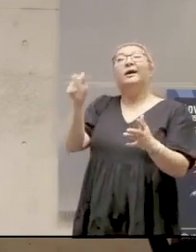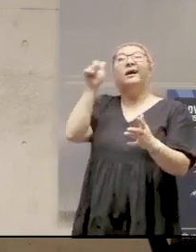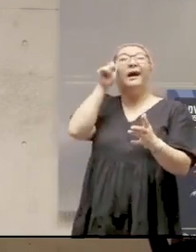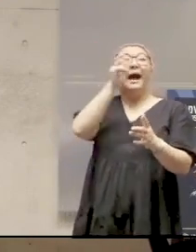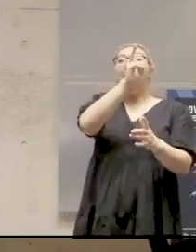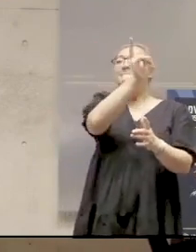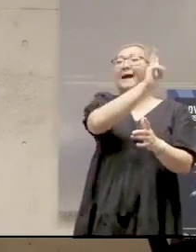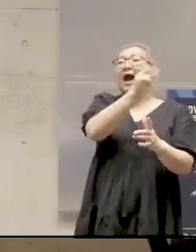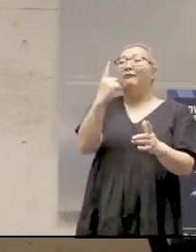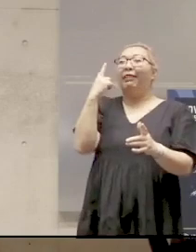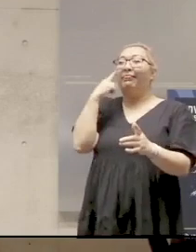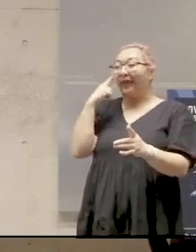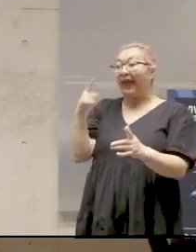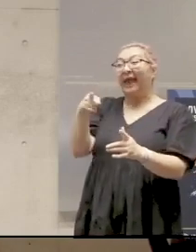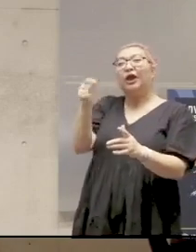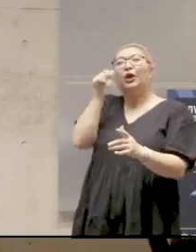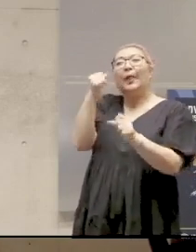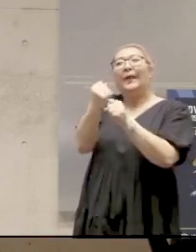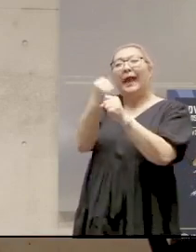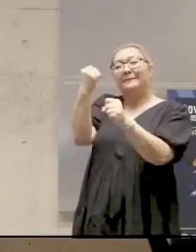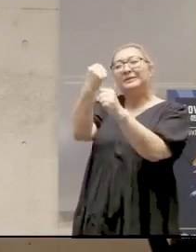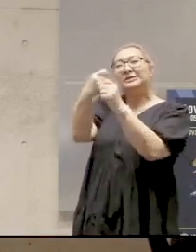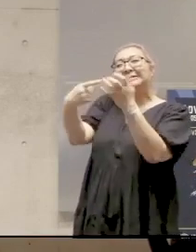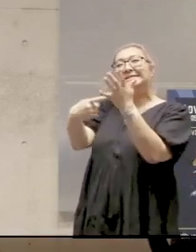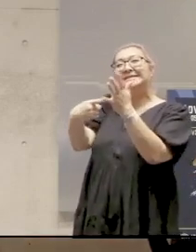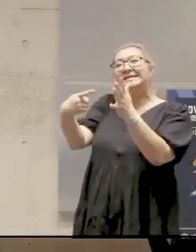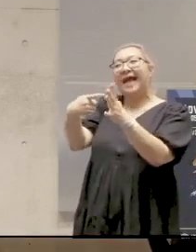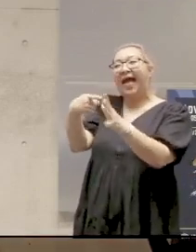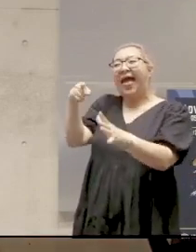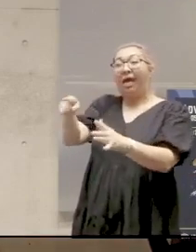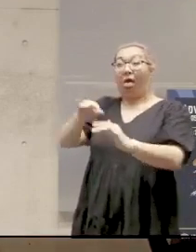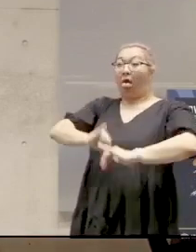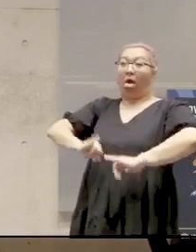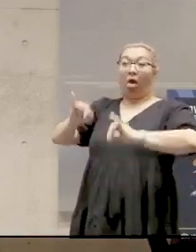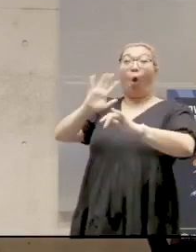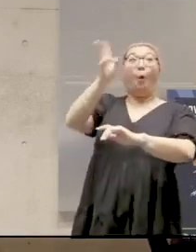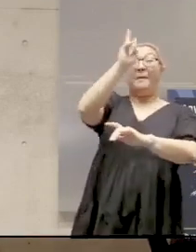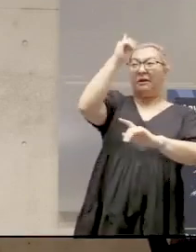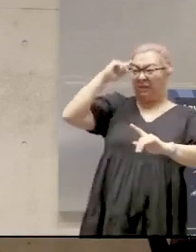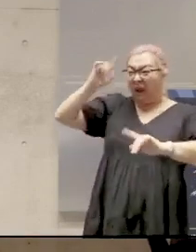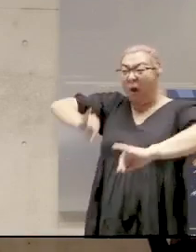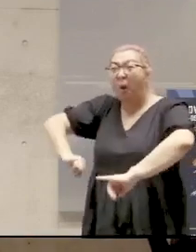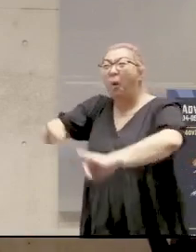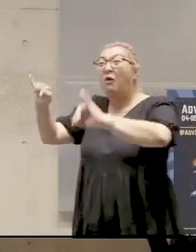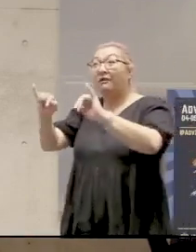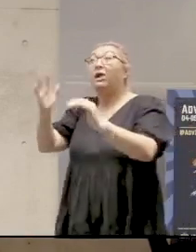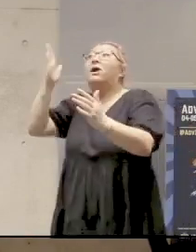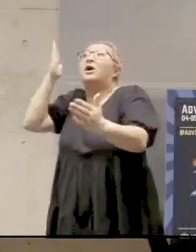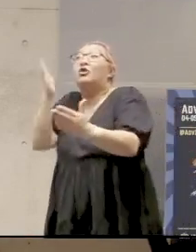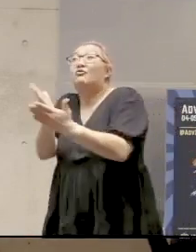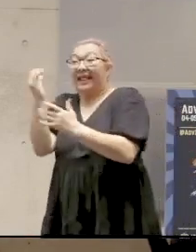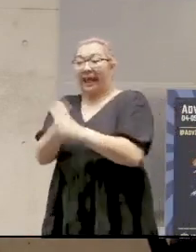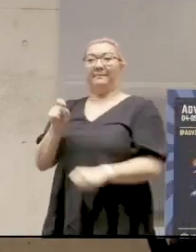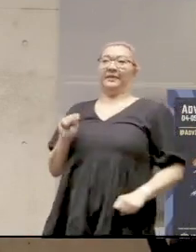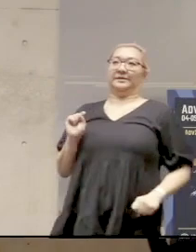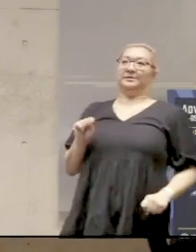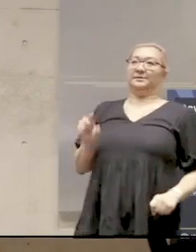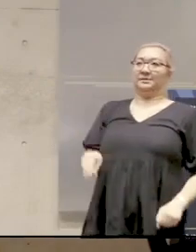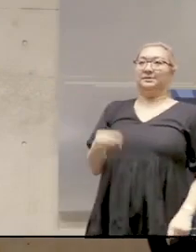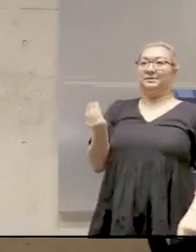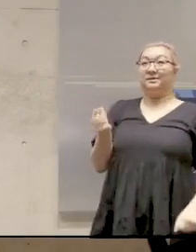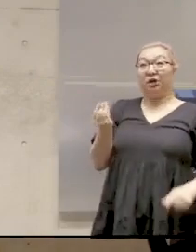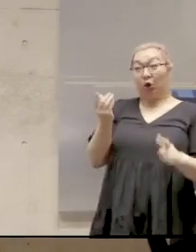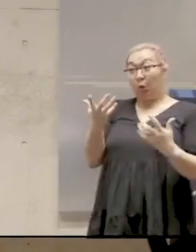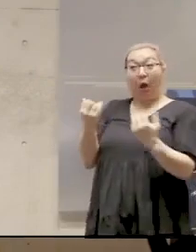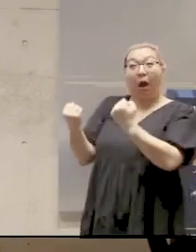less sophisticated. You drive around and you get points for murdering people in your car. You get points for murdering